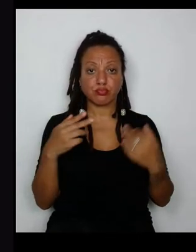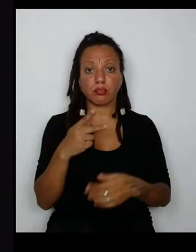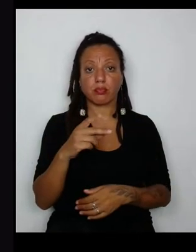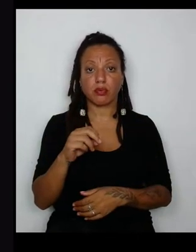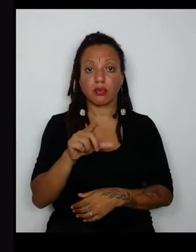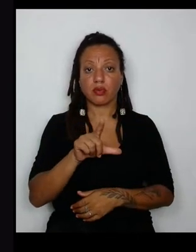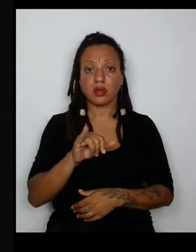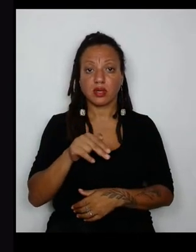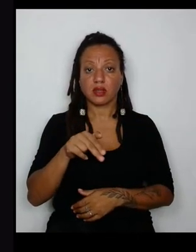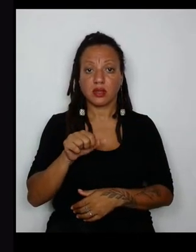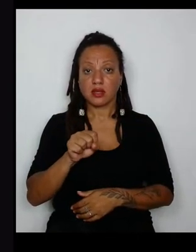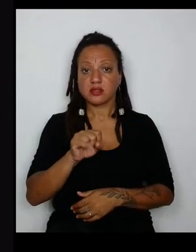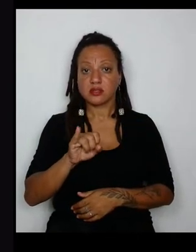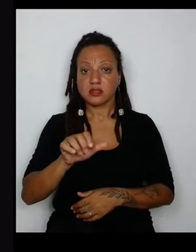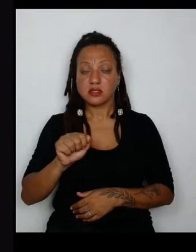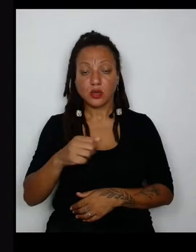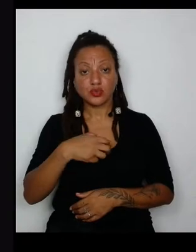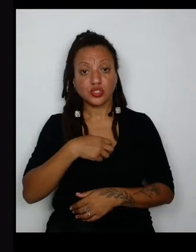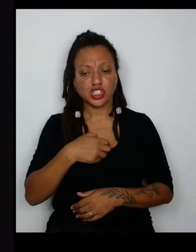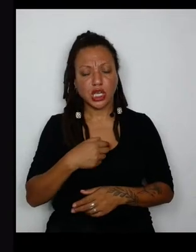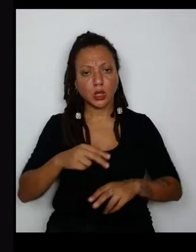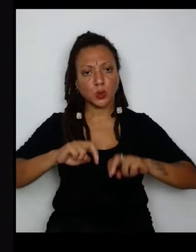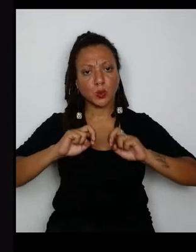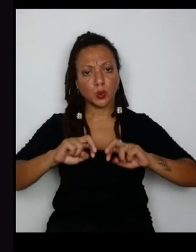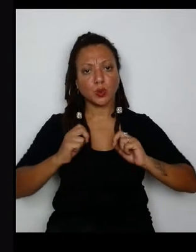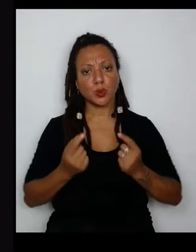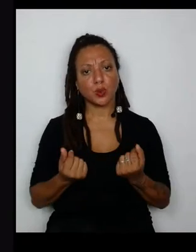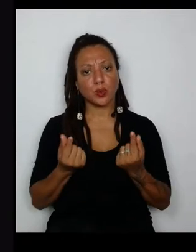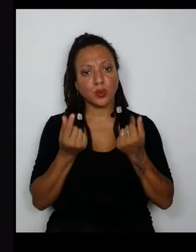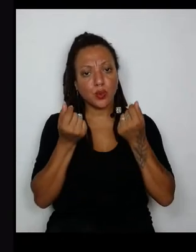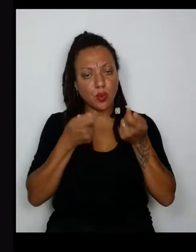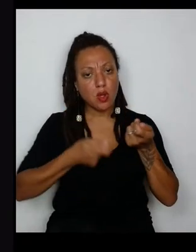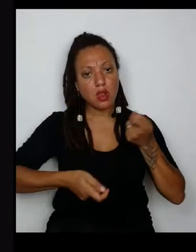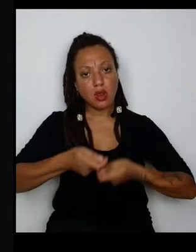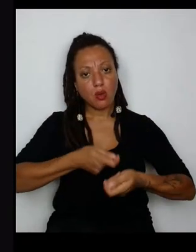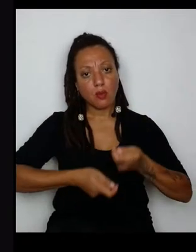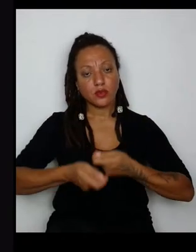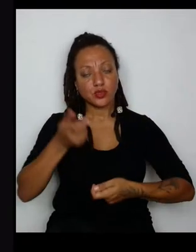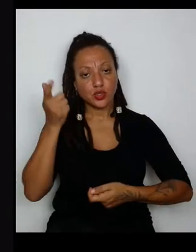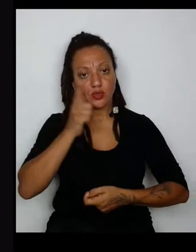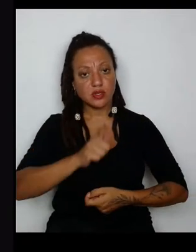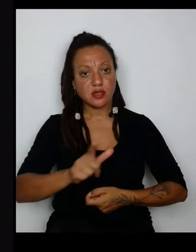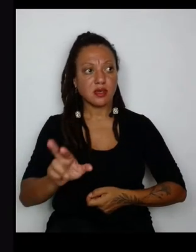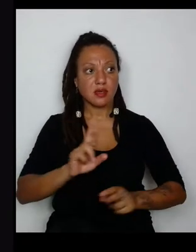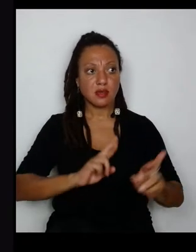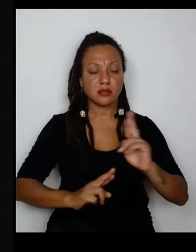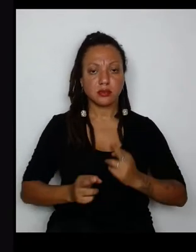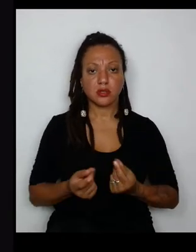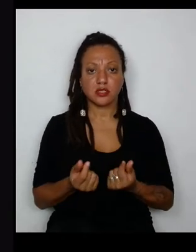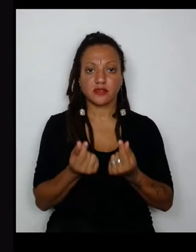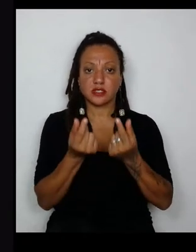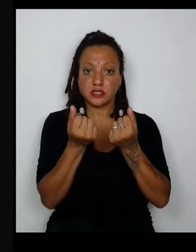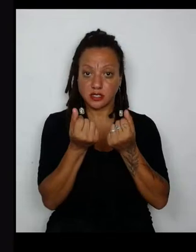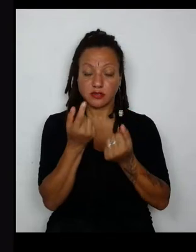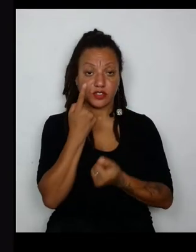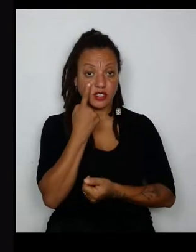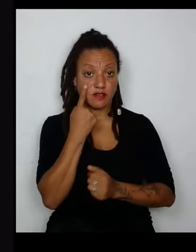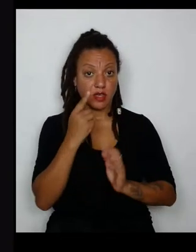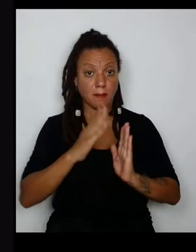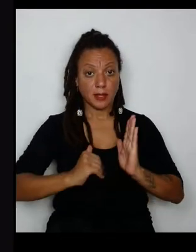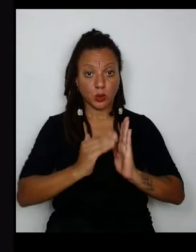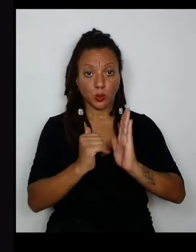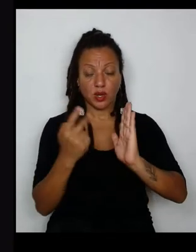economic resource gurgaon's paintings adorn tahitian stamps postcards murals